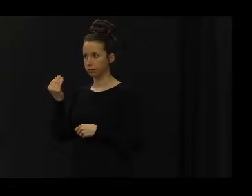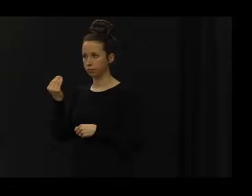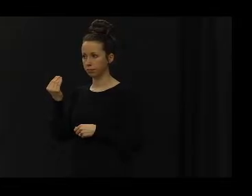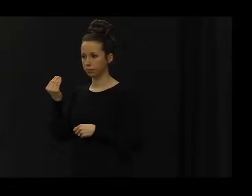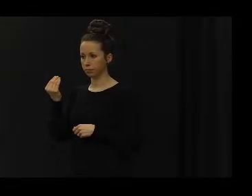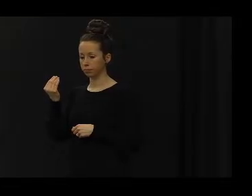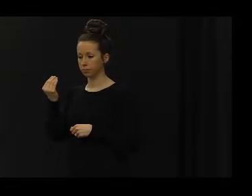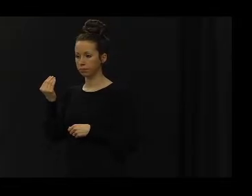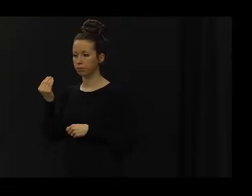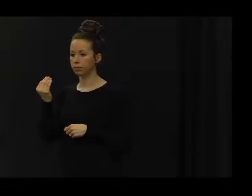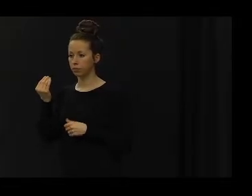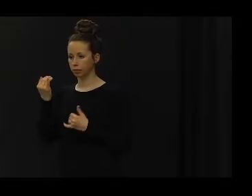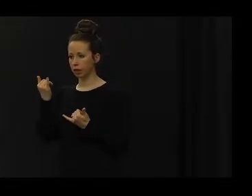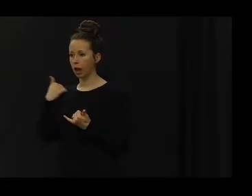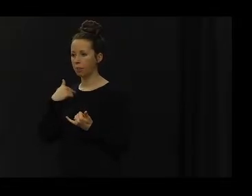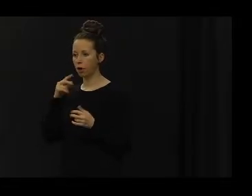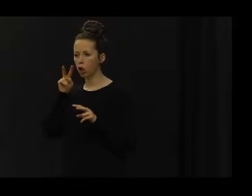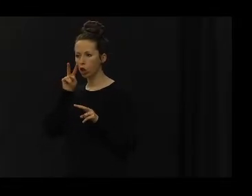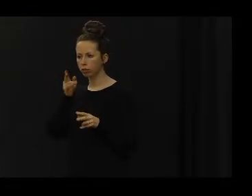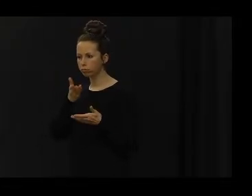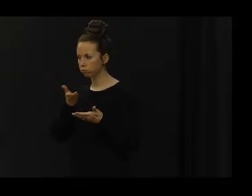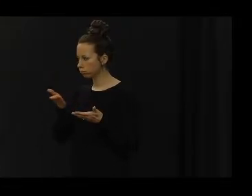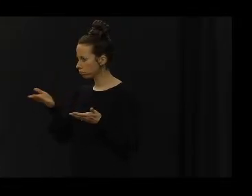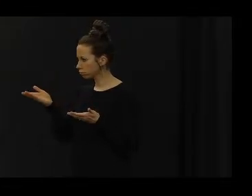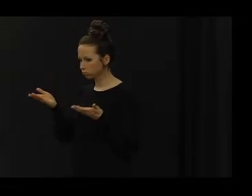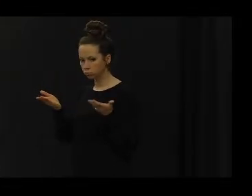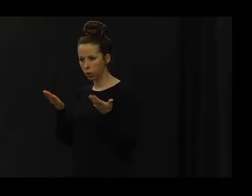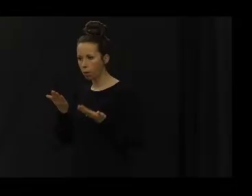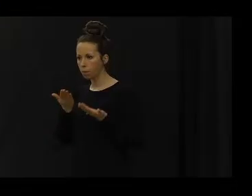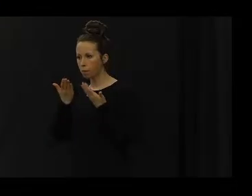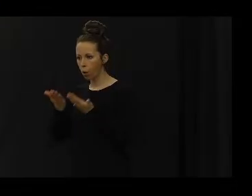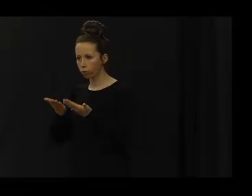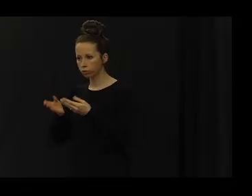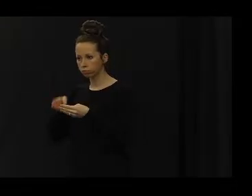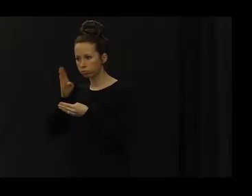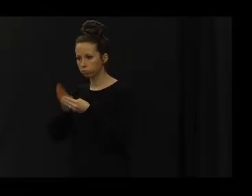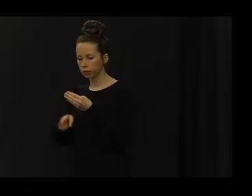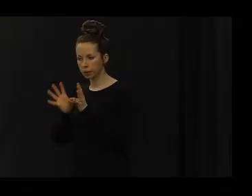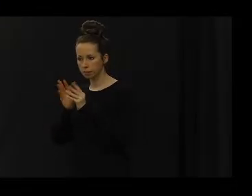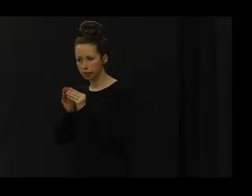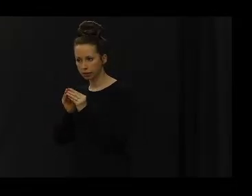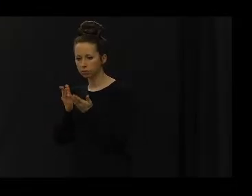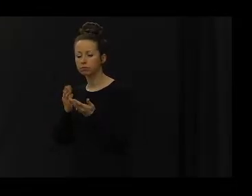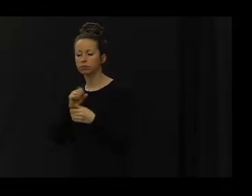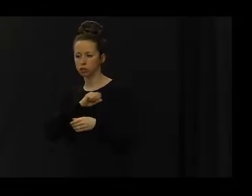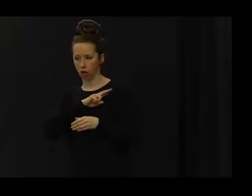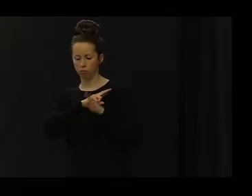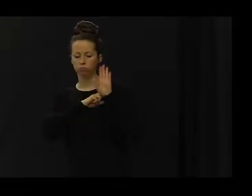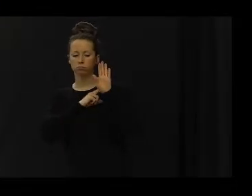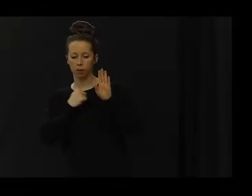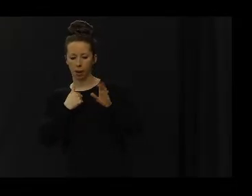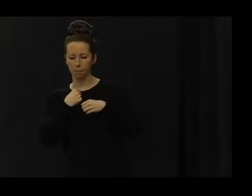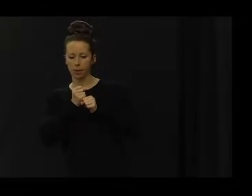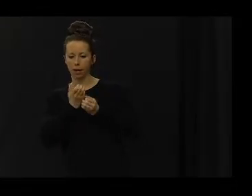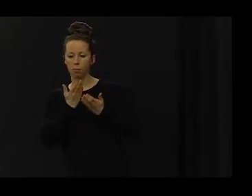And I'm also looking for a motion to adjourn. Scott's made the motion to adjourn